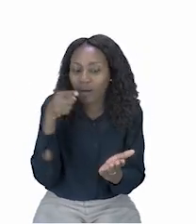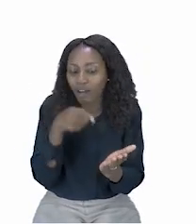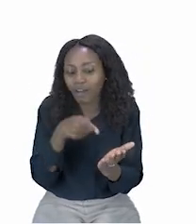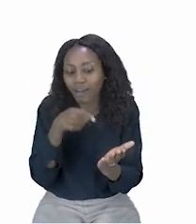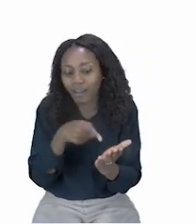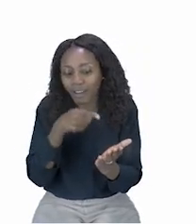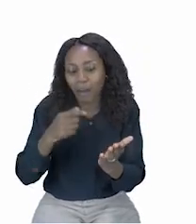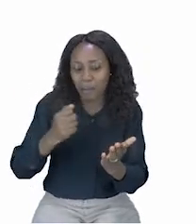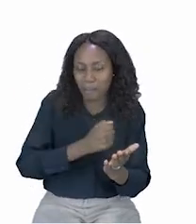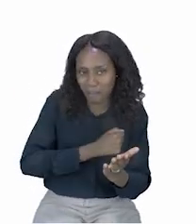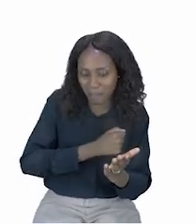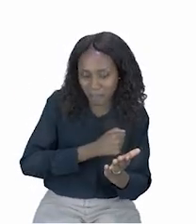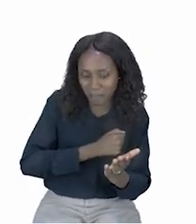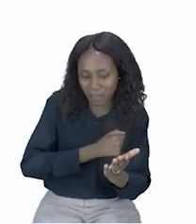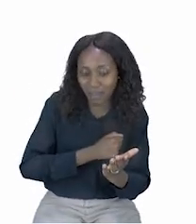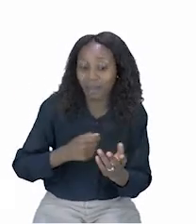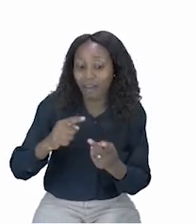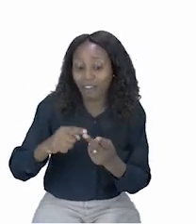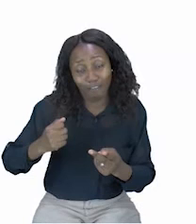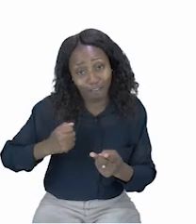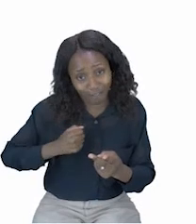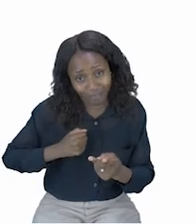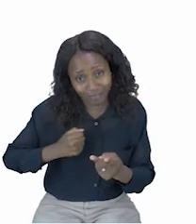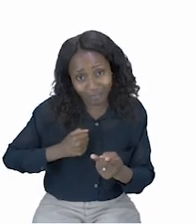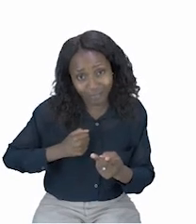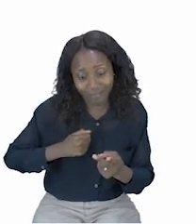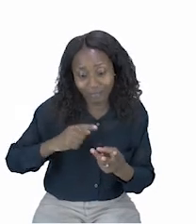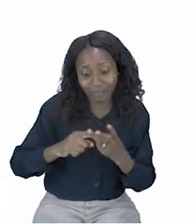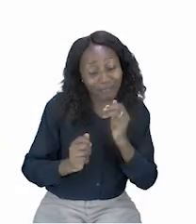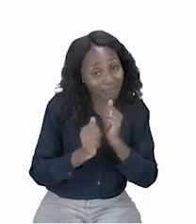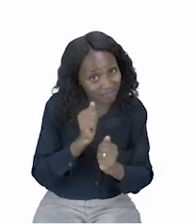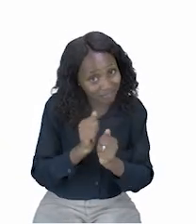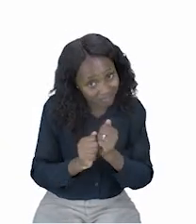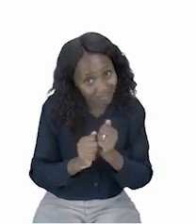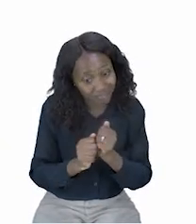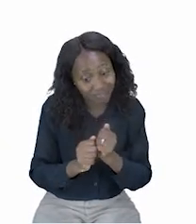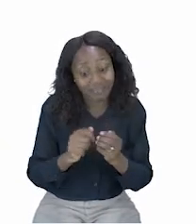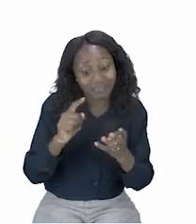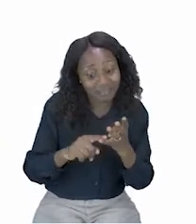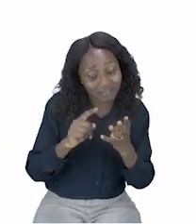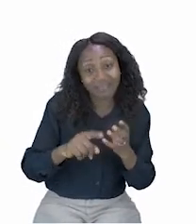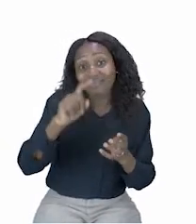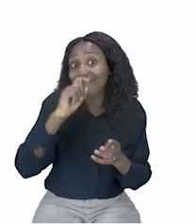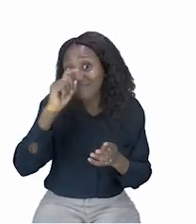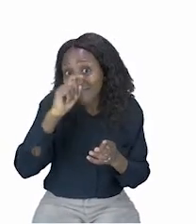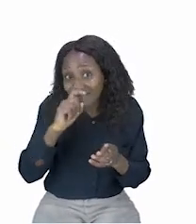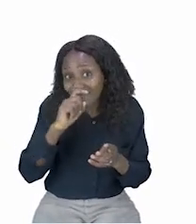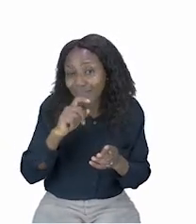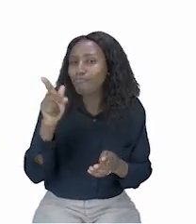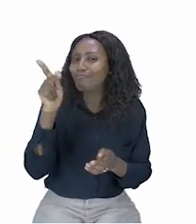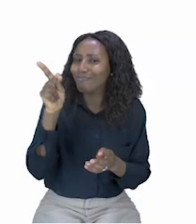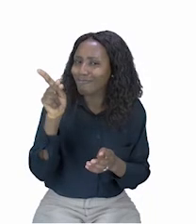mother, a father, a brother, and a sister. But there are